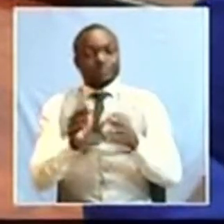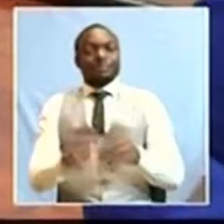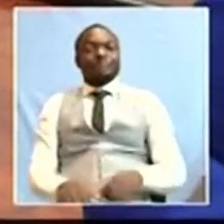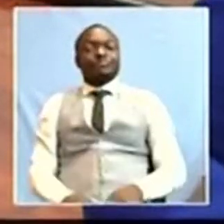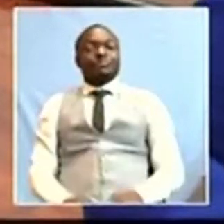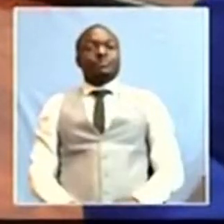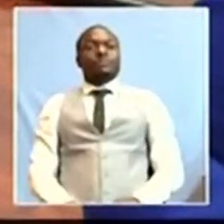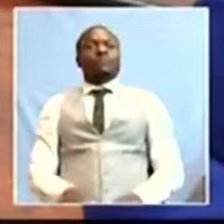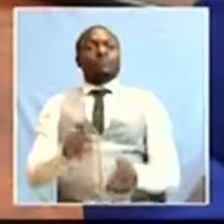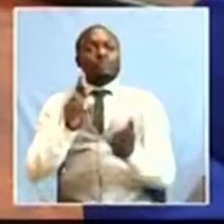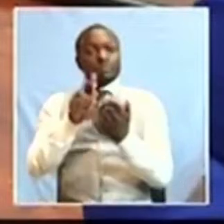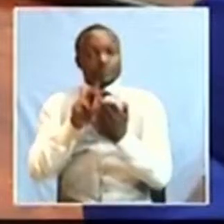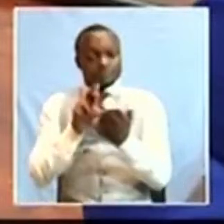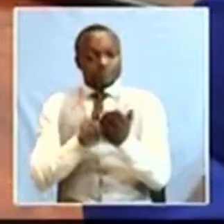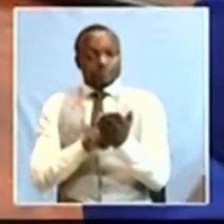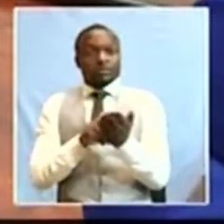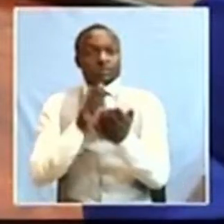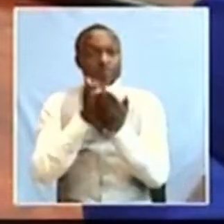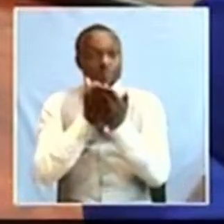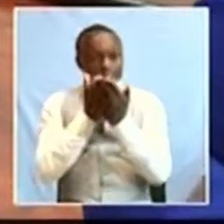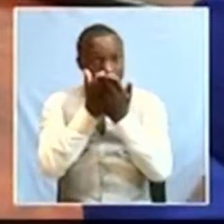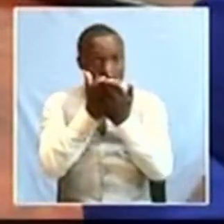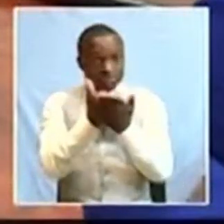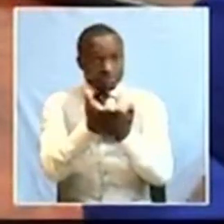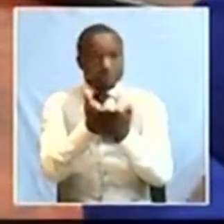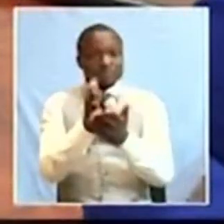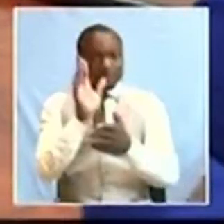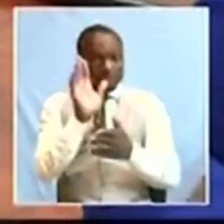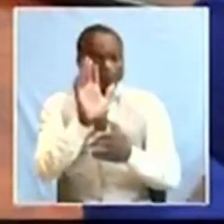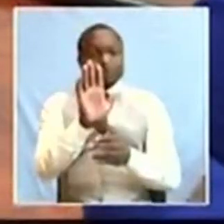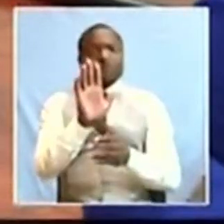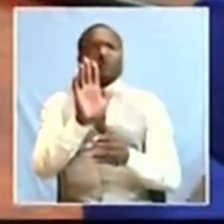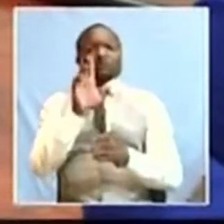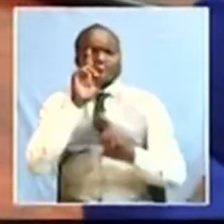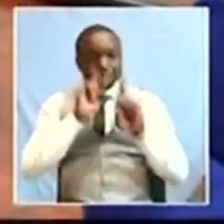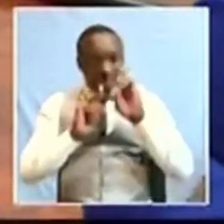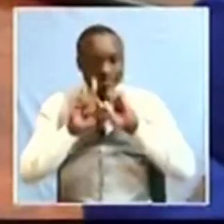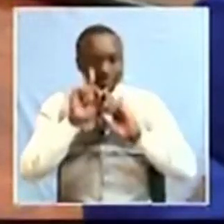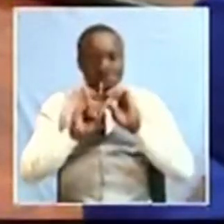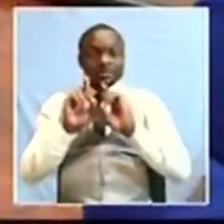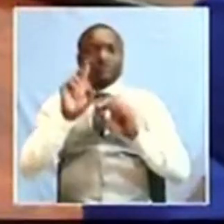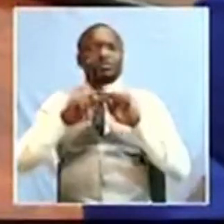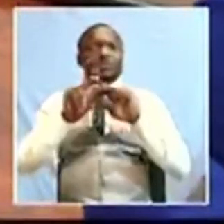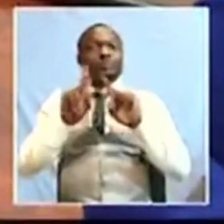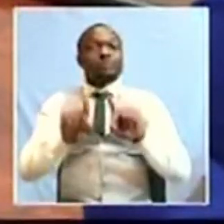The report has been submitted for your consideration, Chair.